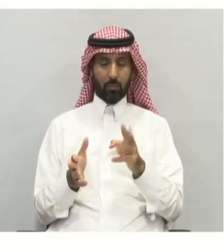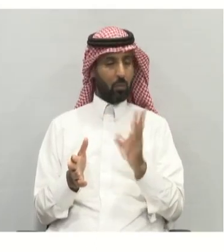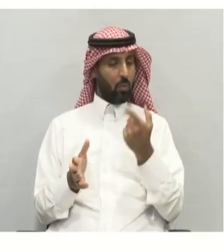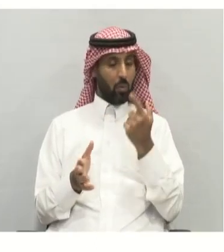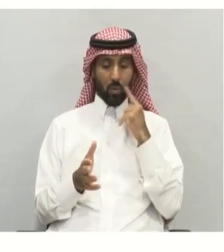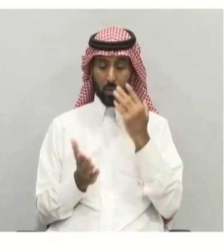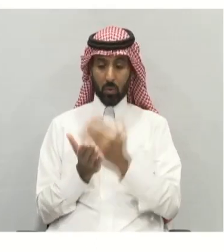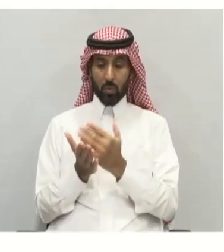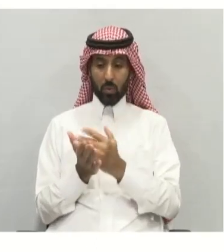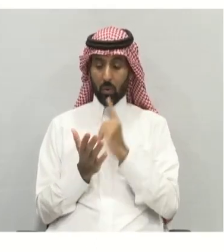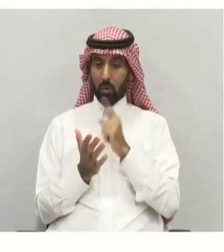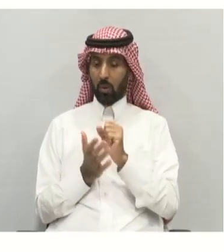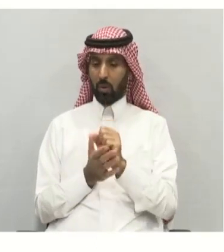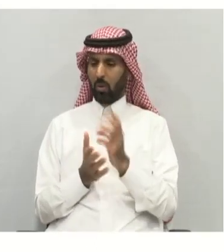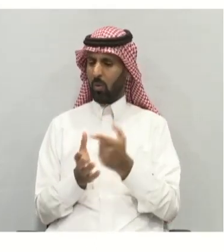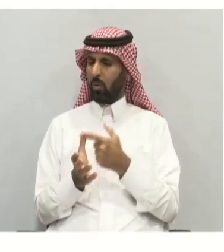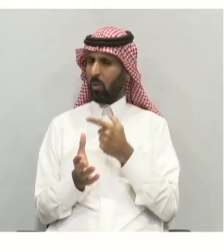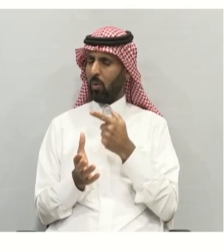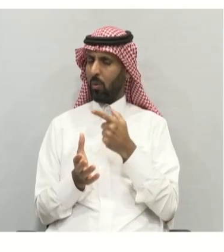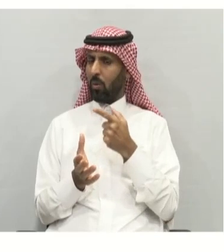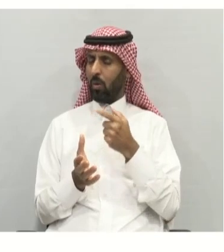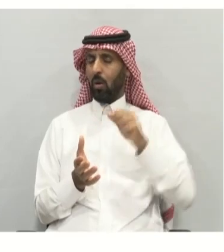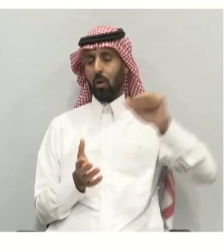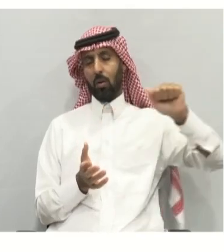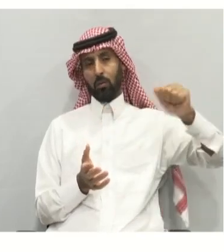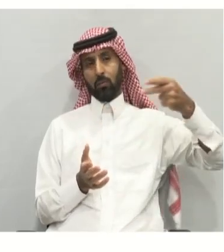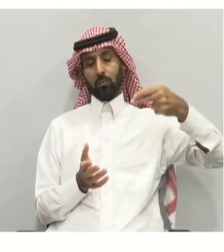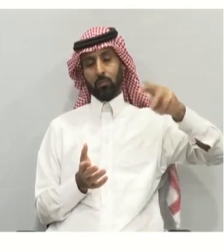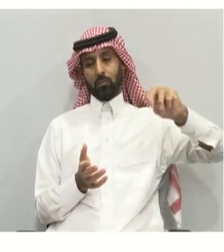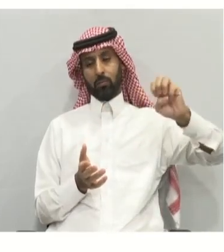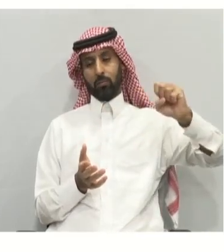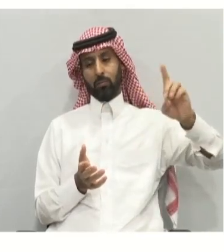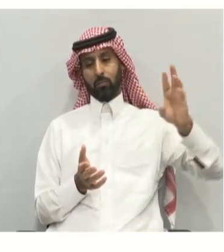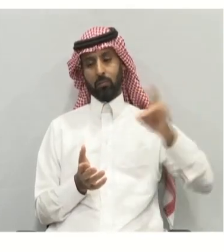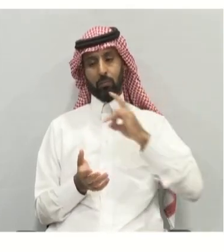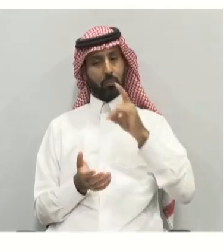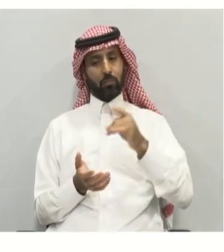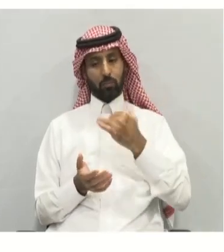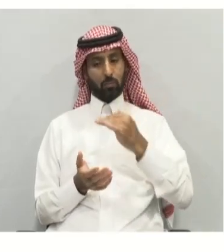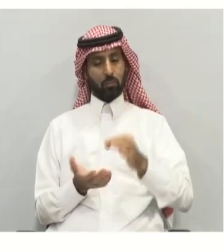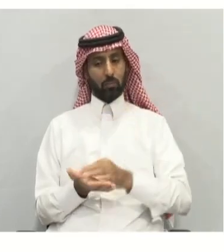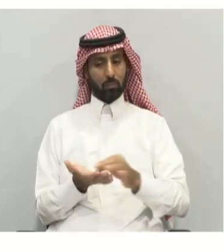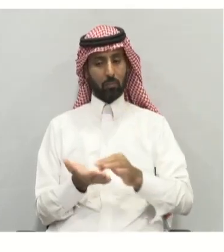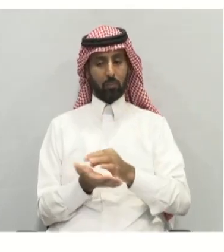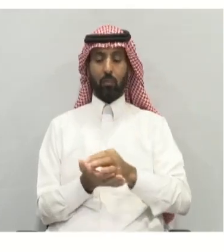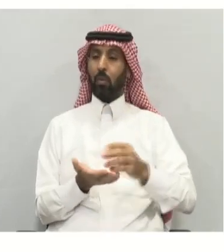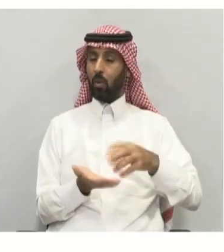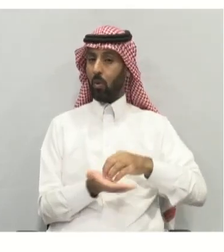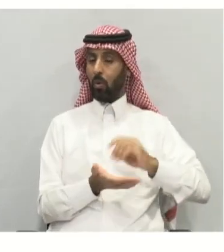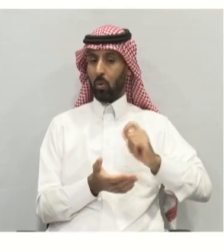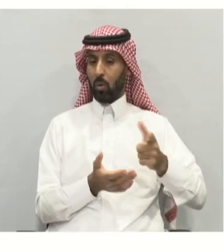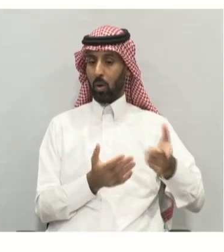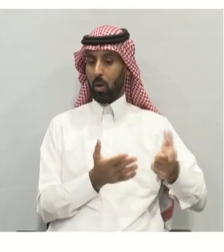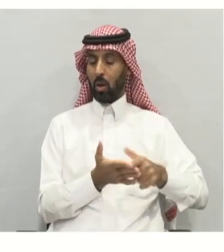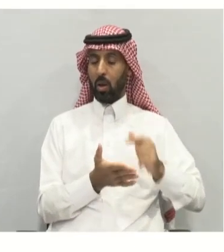the graduation party for? Ahmed al-Faisal. And where is it going to be? It will be